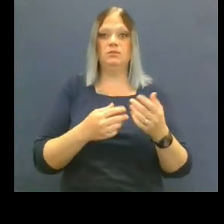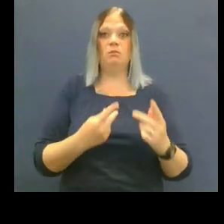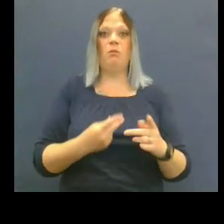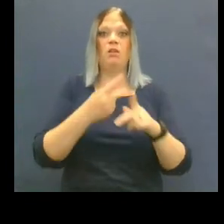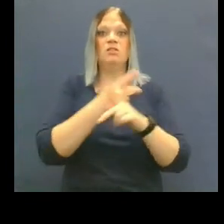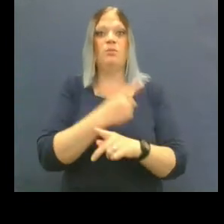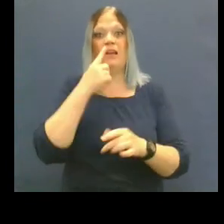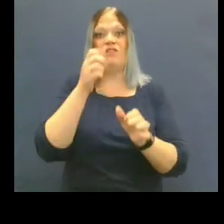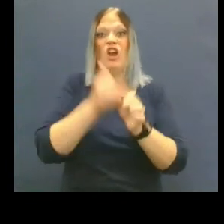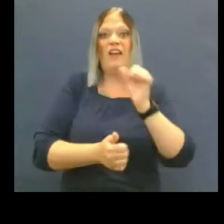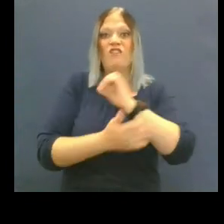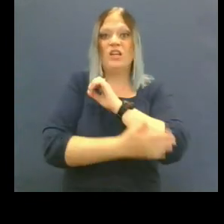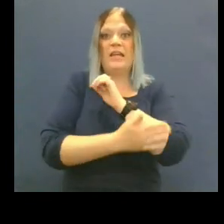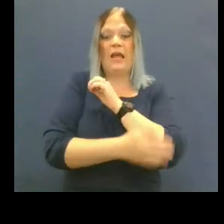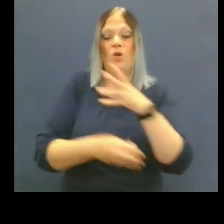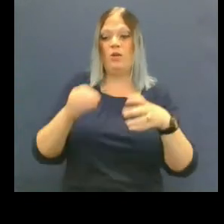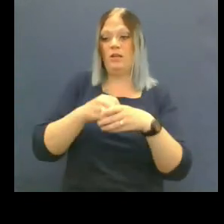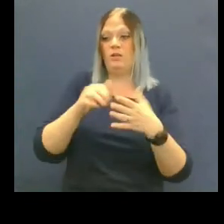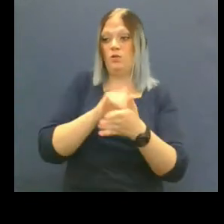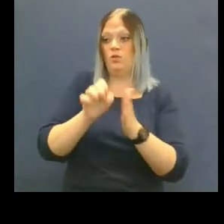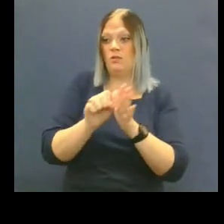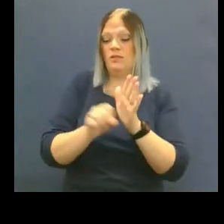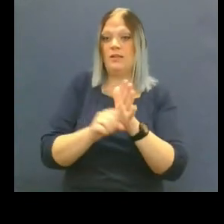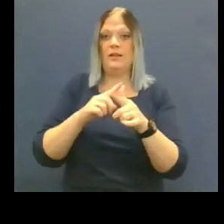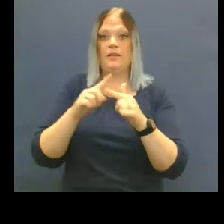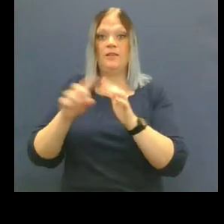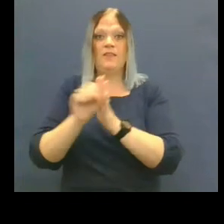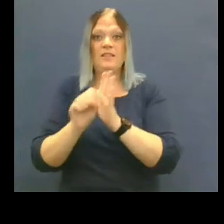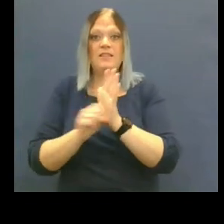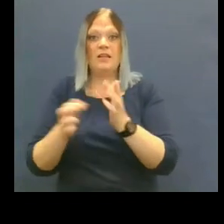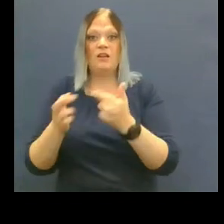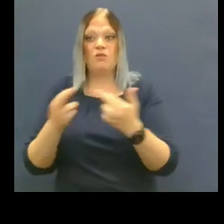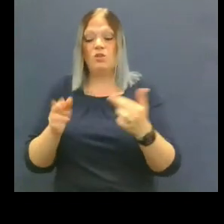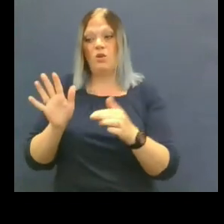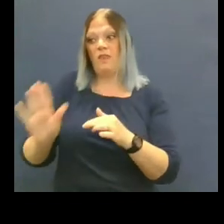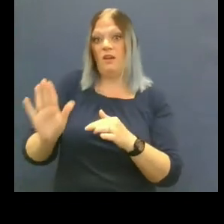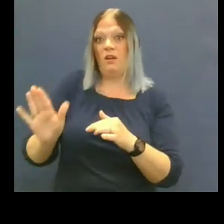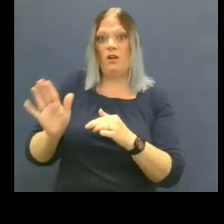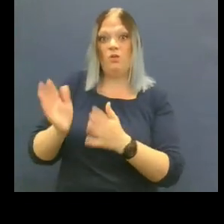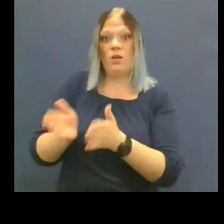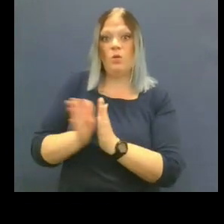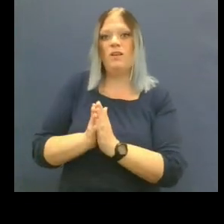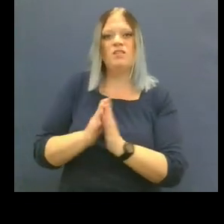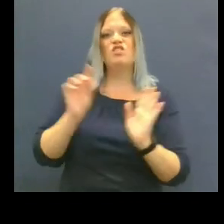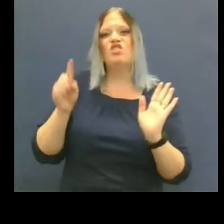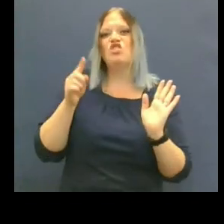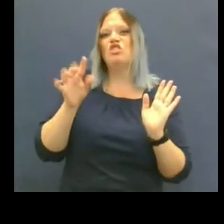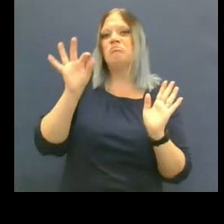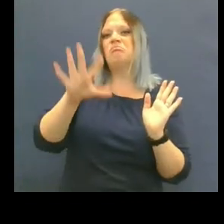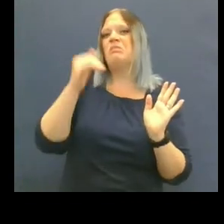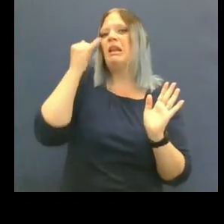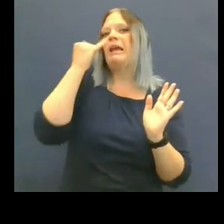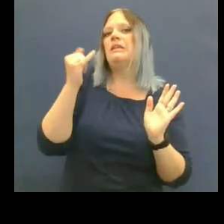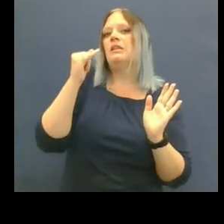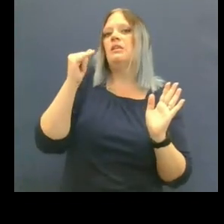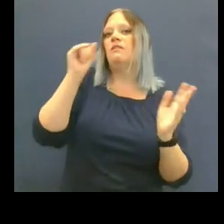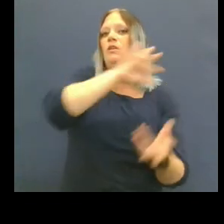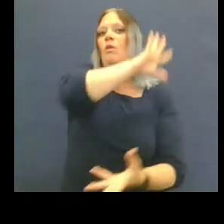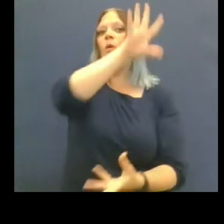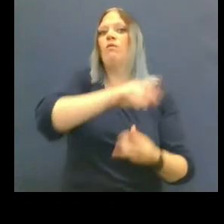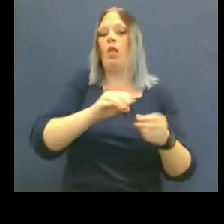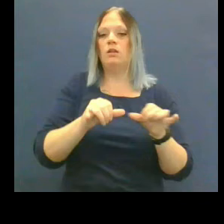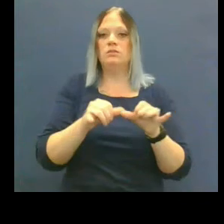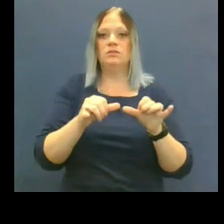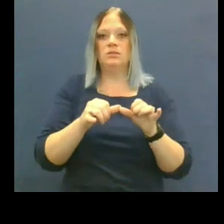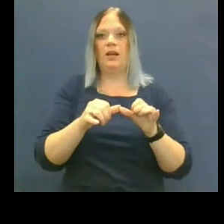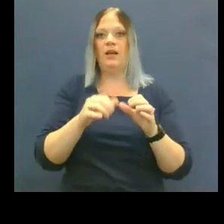every county within New York State, and then the state resources themselves and their requests. And just to kind of give you an idea of the overall magnitude beyond